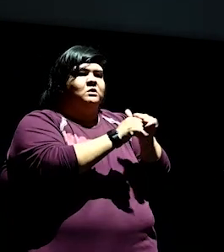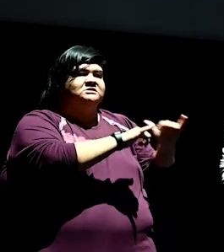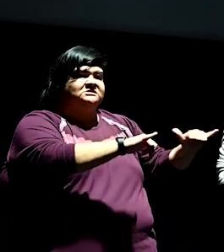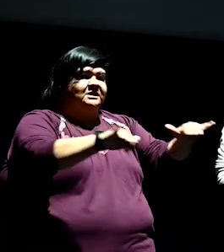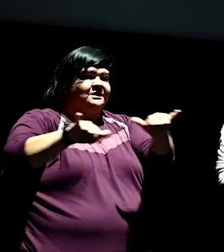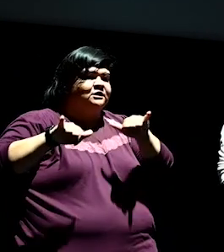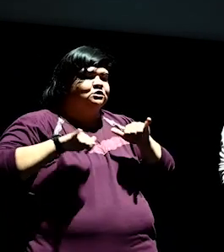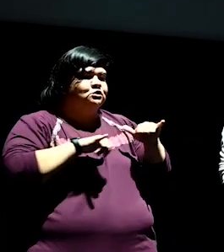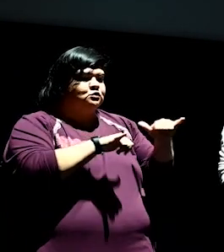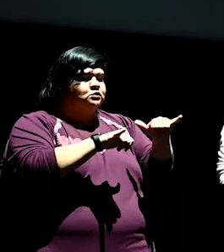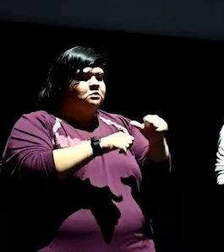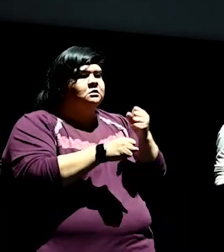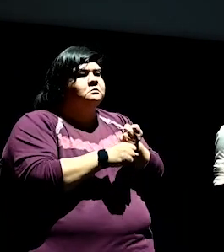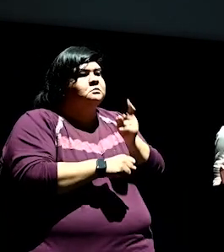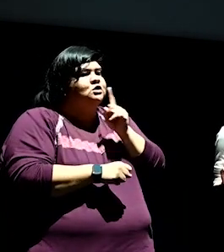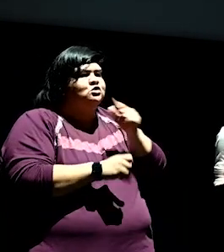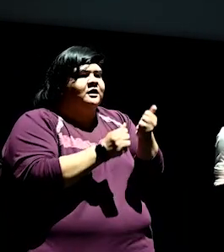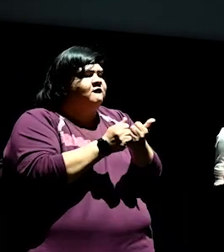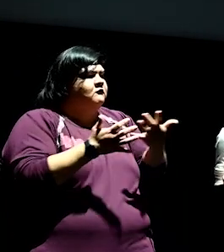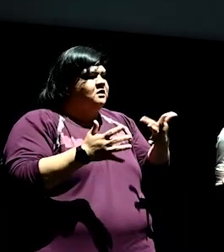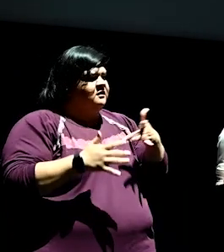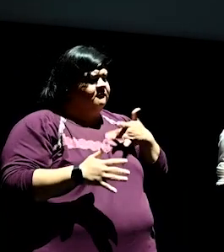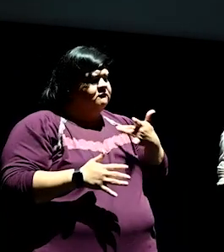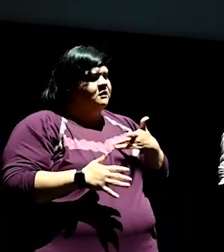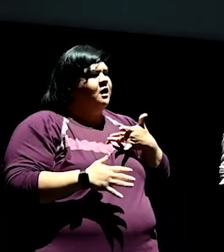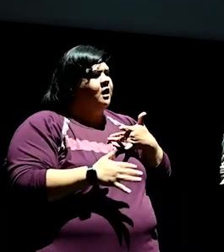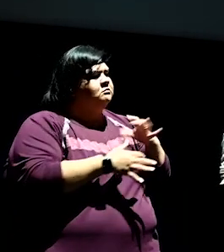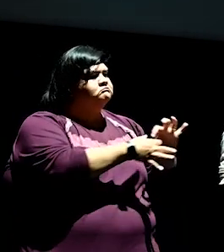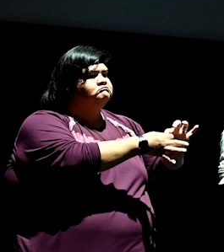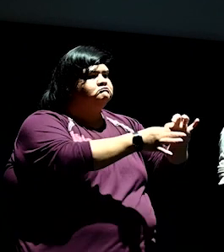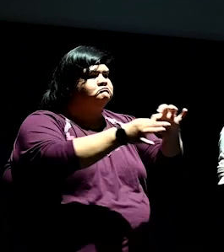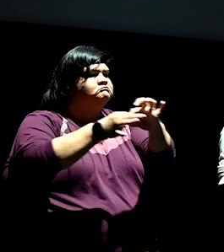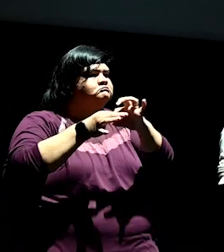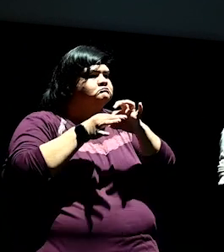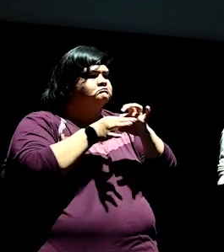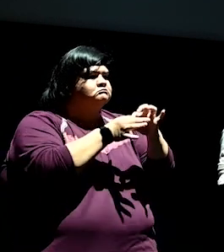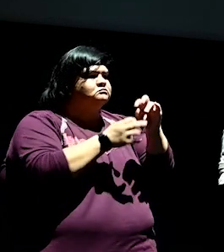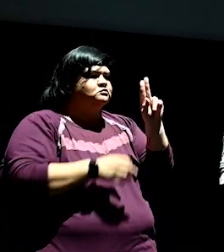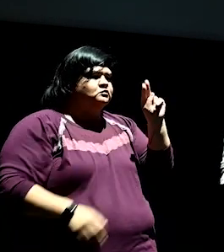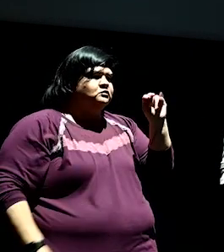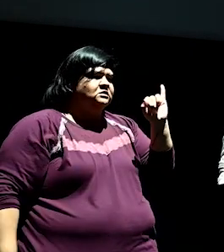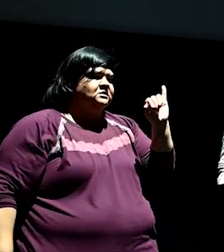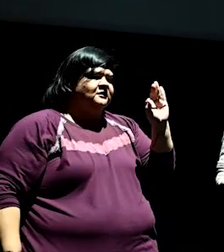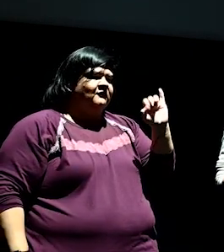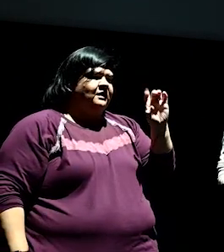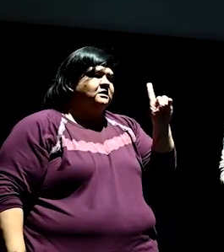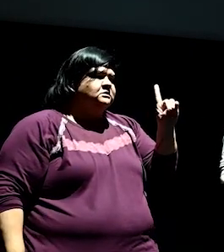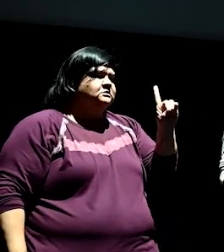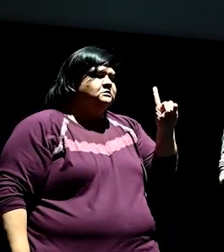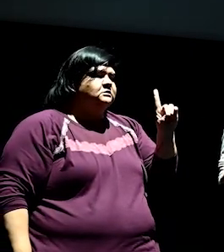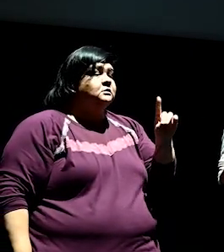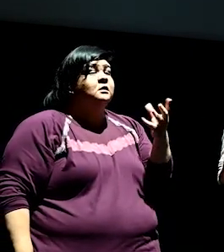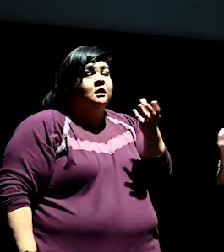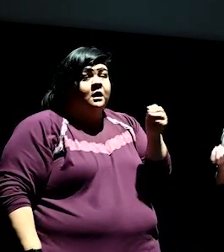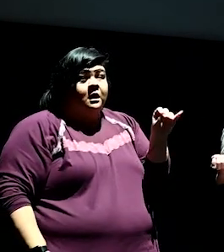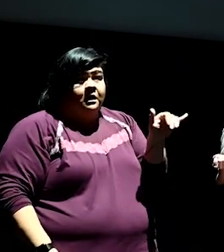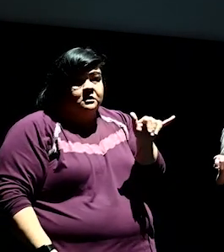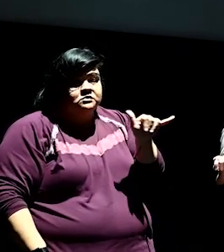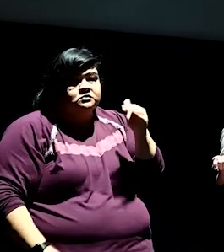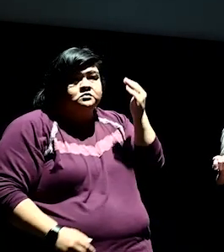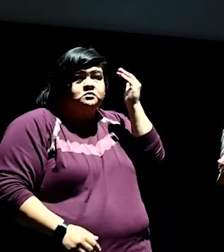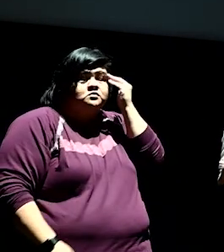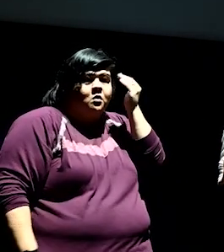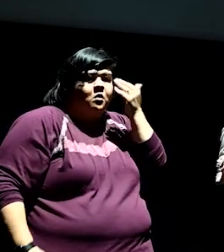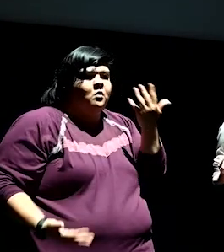that make sure that everything feels related and unified, and yet knowing that you have